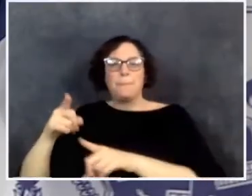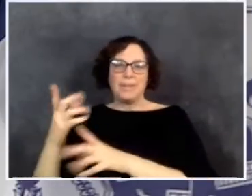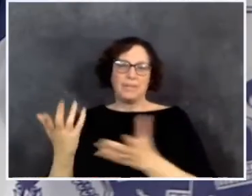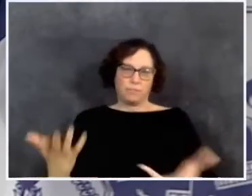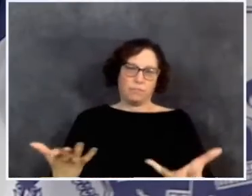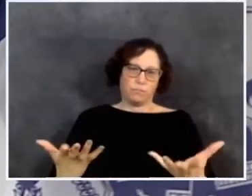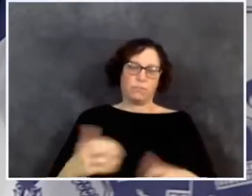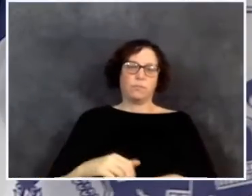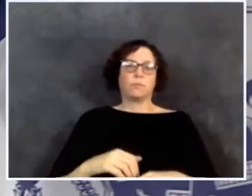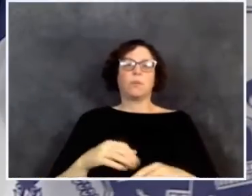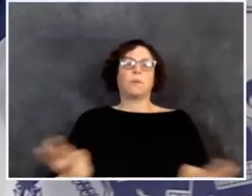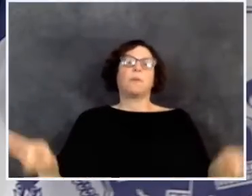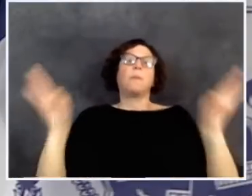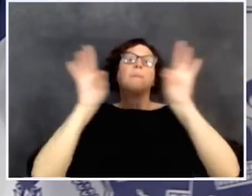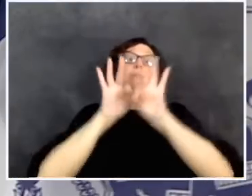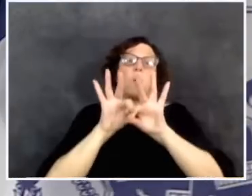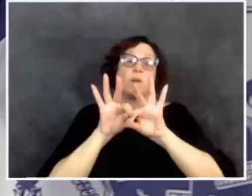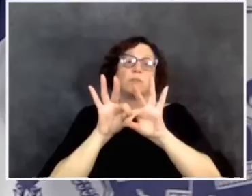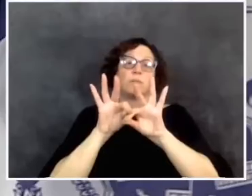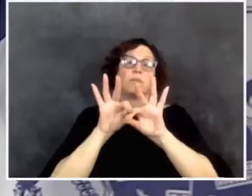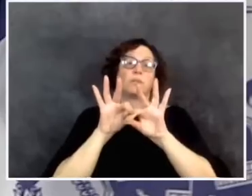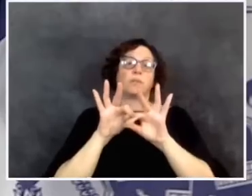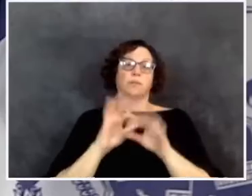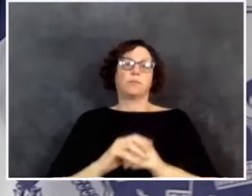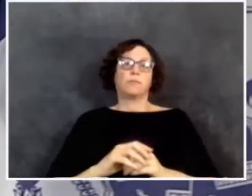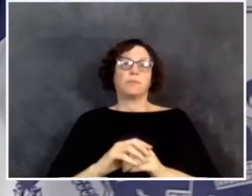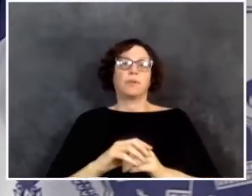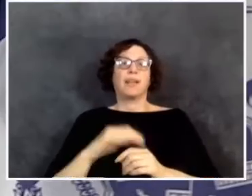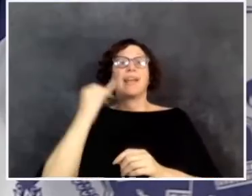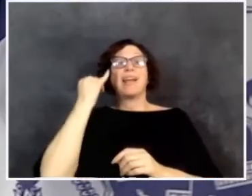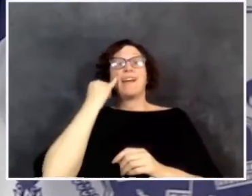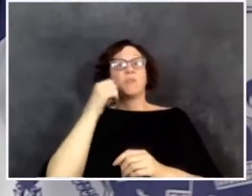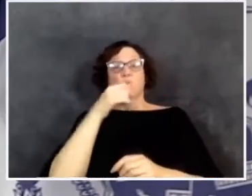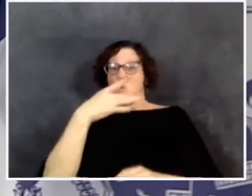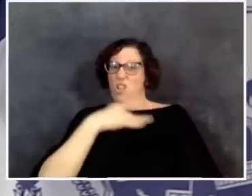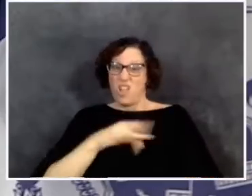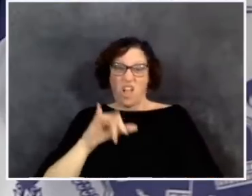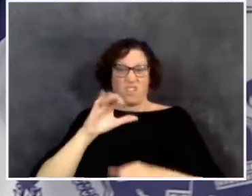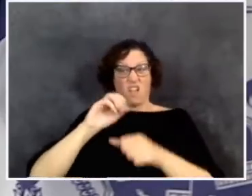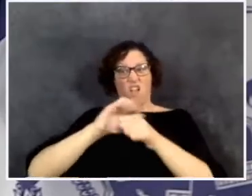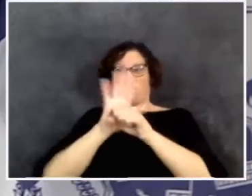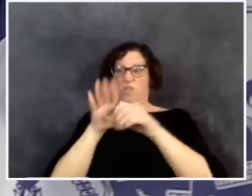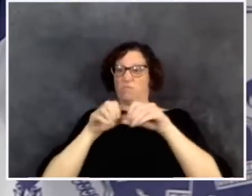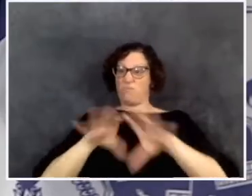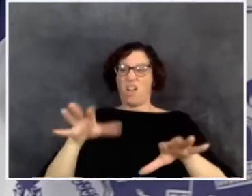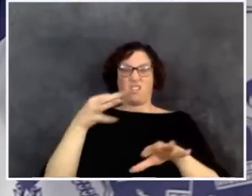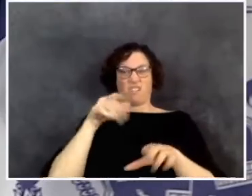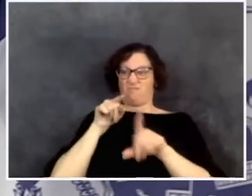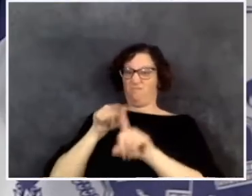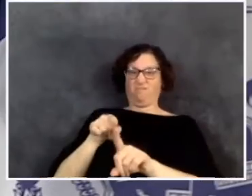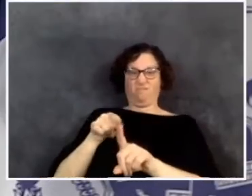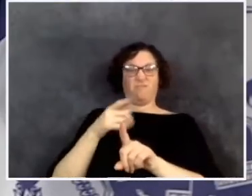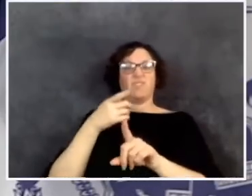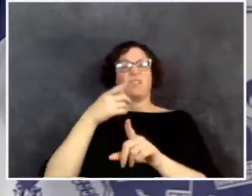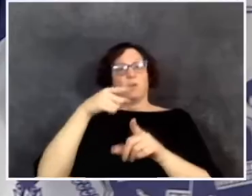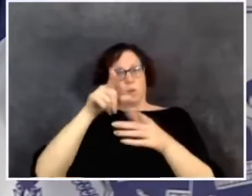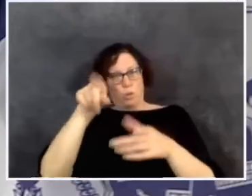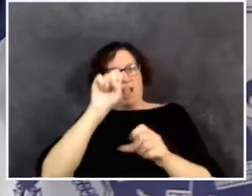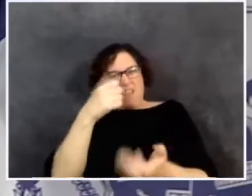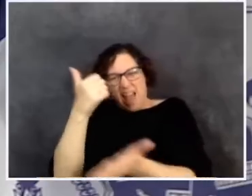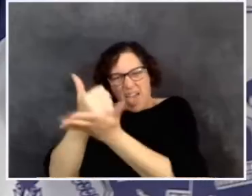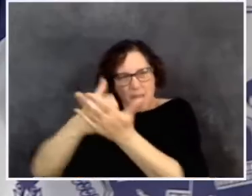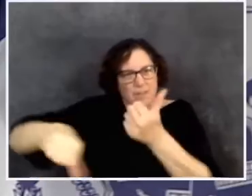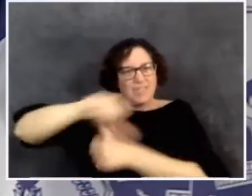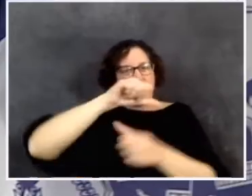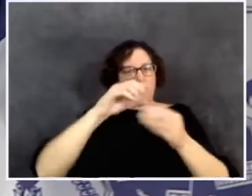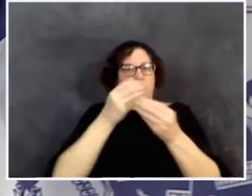don't like this crisis and what it's doing to us, you got to actually do something about it. Now, the vast majority of New Yorkers are, and I say thank you. I really do. You've